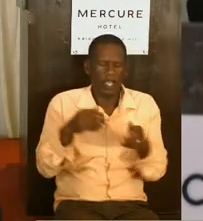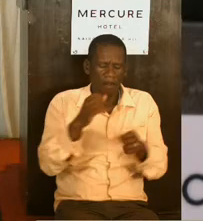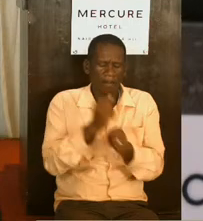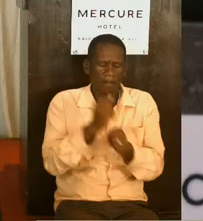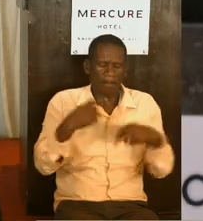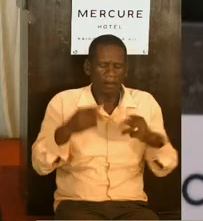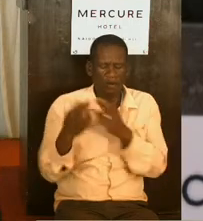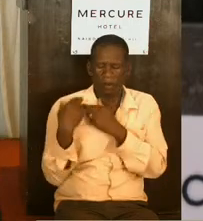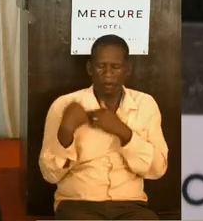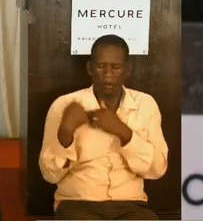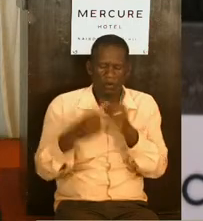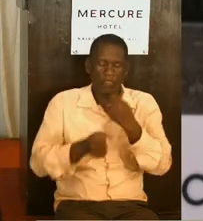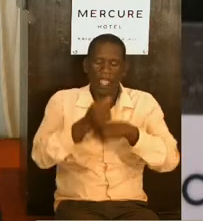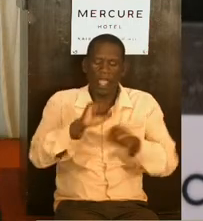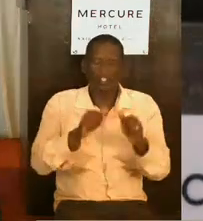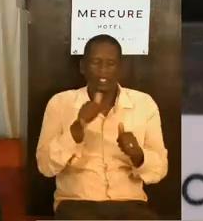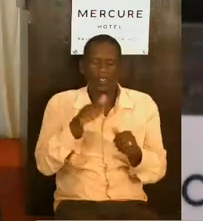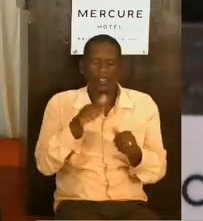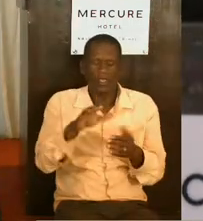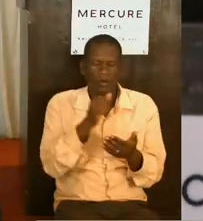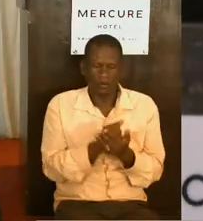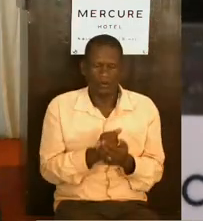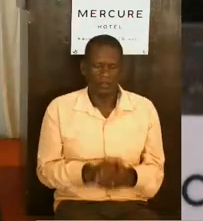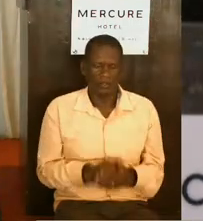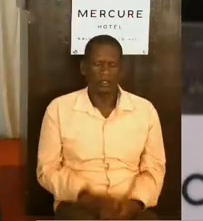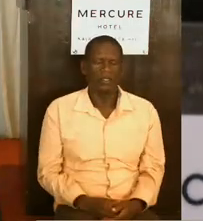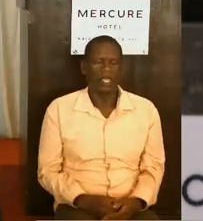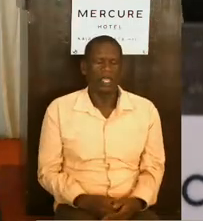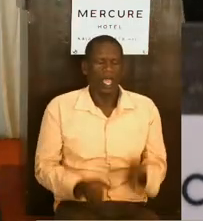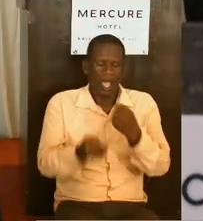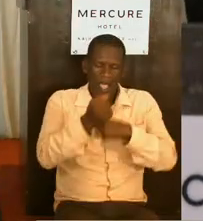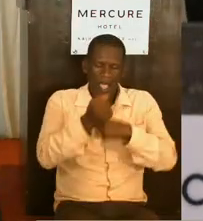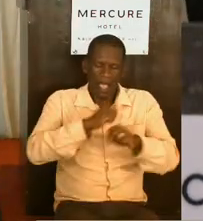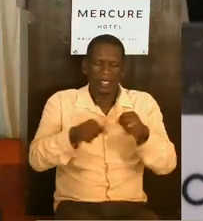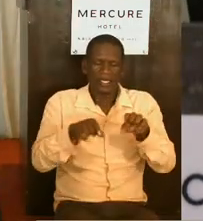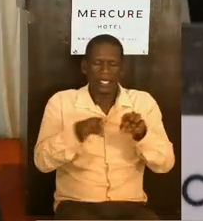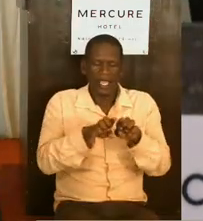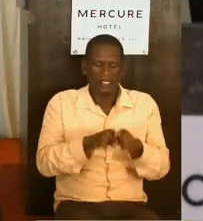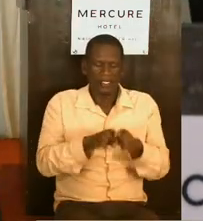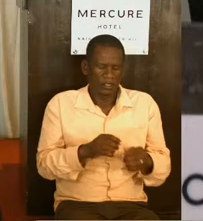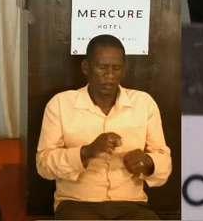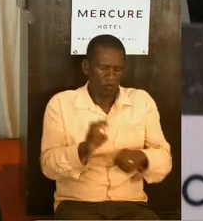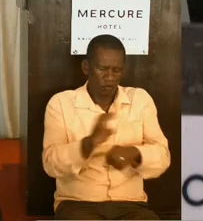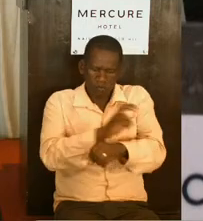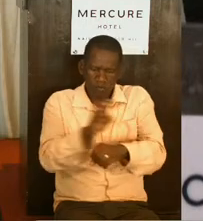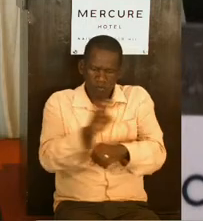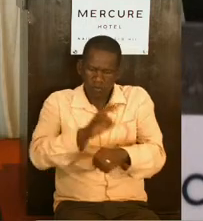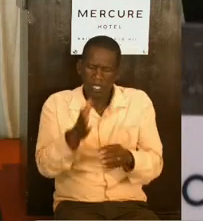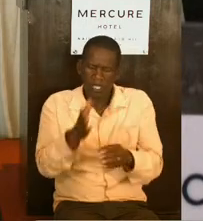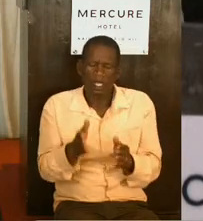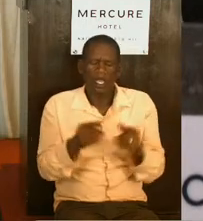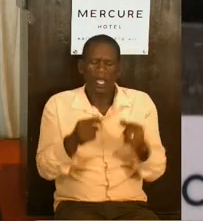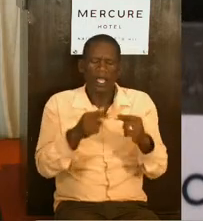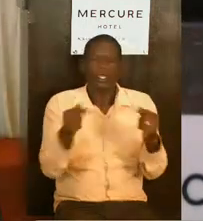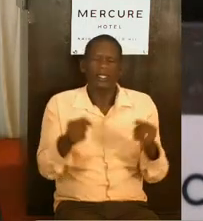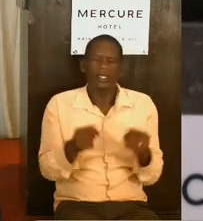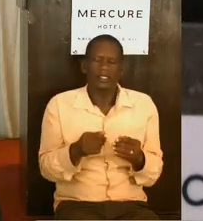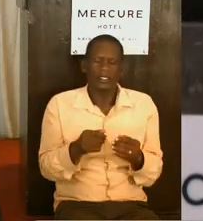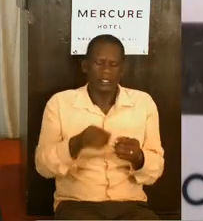for the actions in the in the office acting as a gatekeeper Watchman against